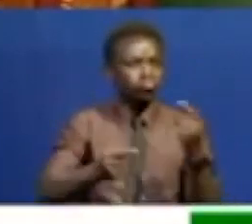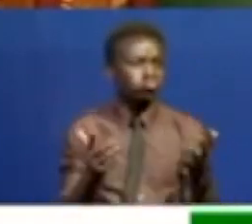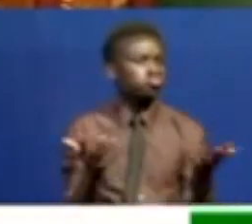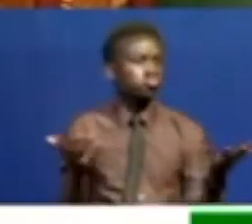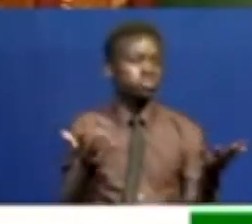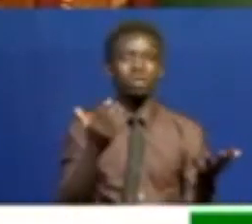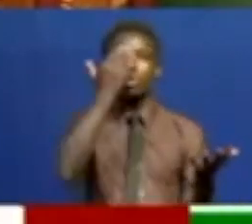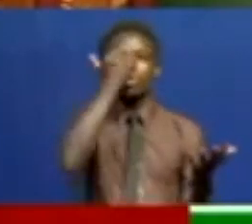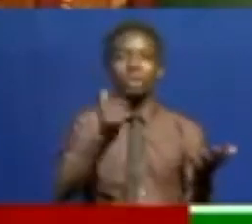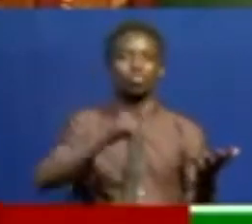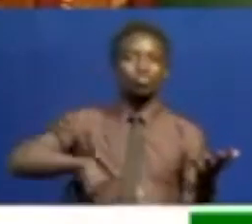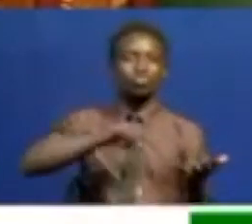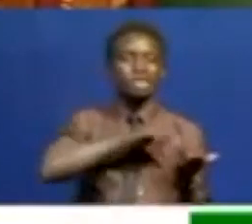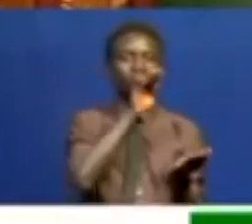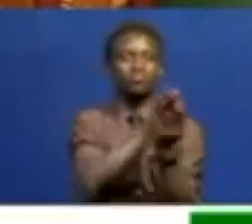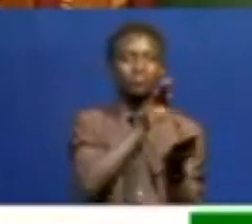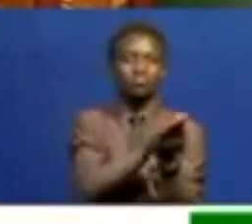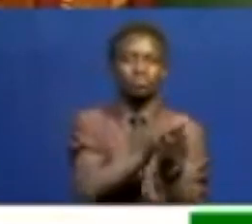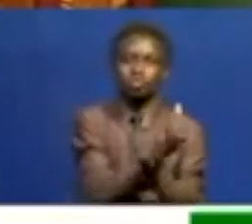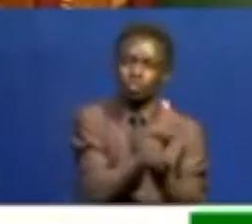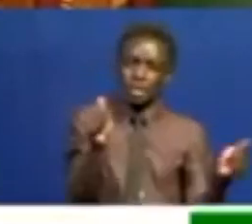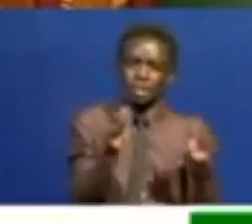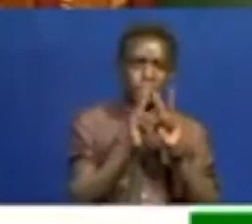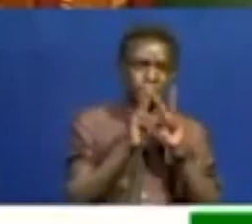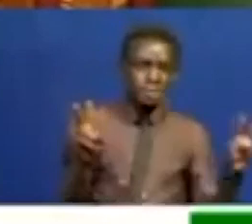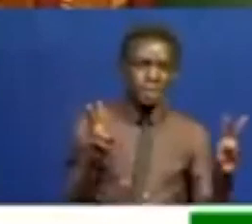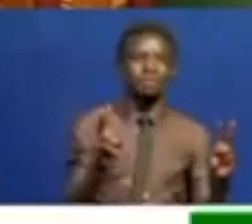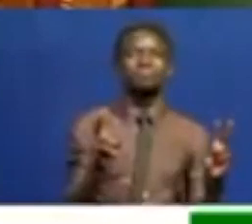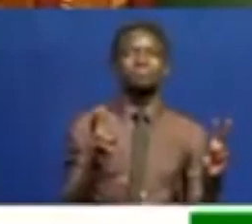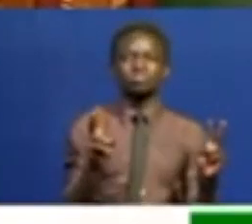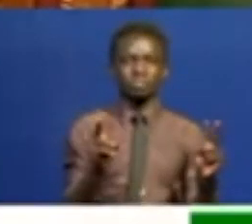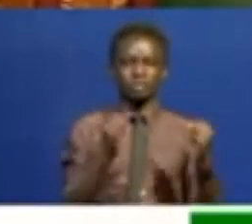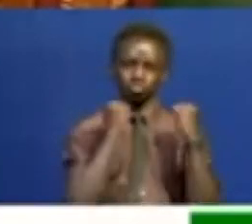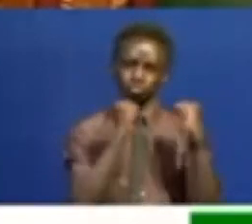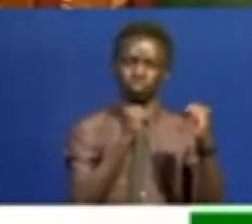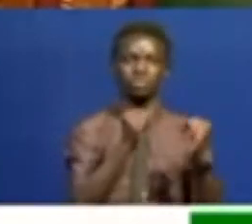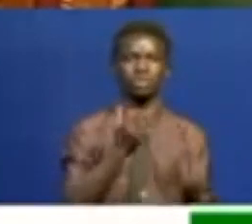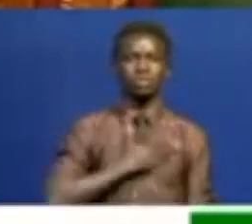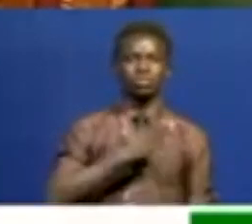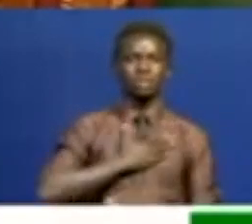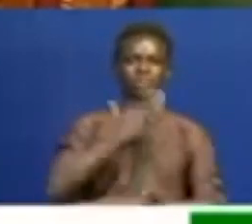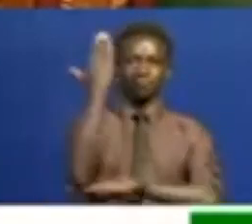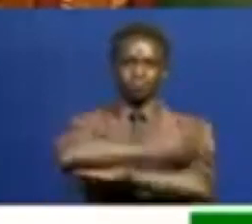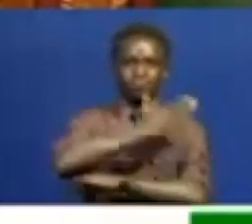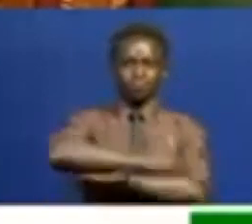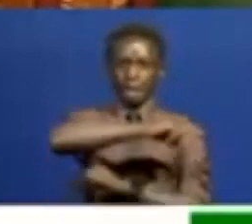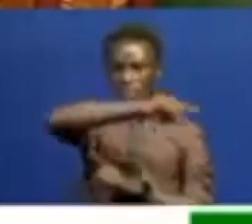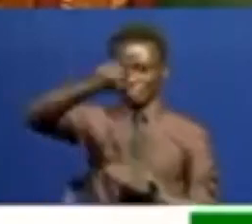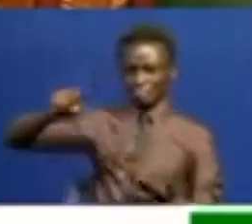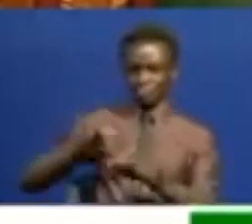we have maintained stability, peace and security by affirming our territorial integrity and maintaining